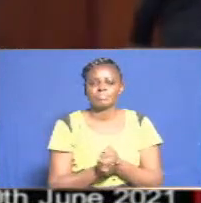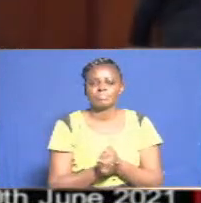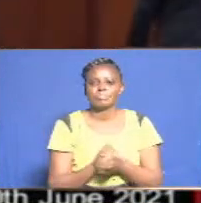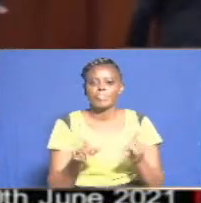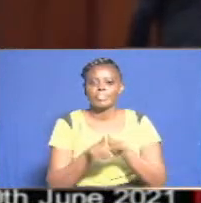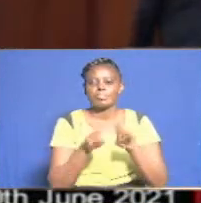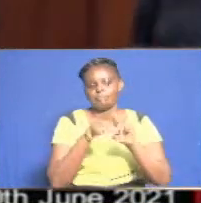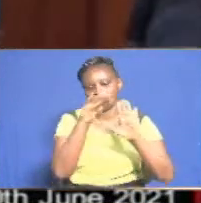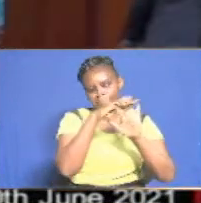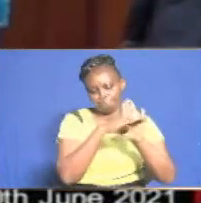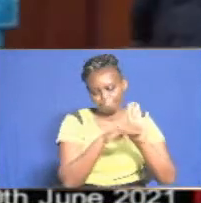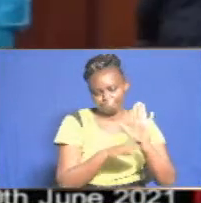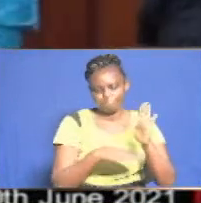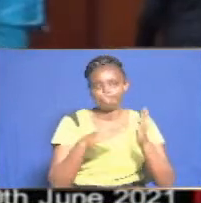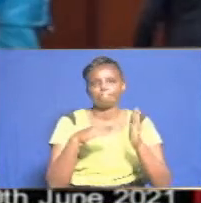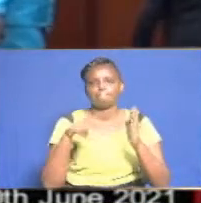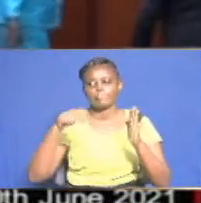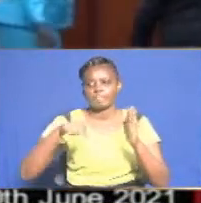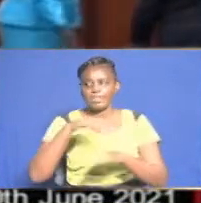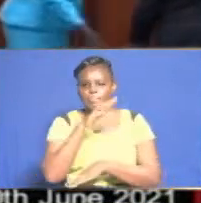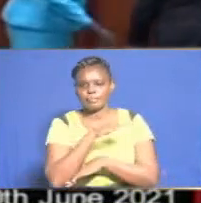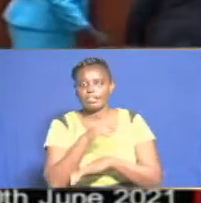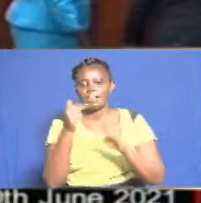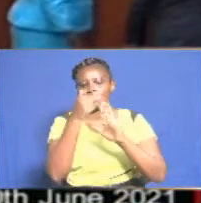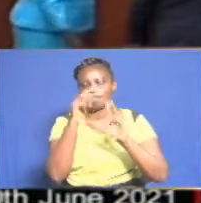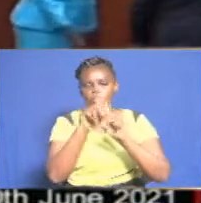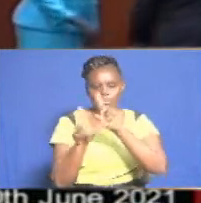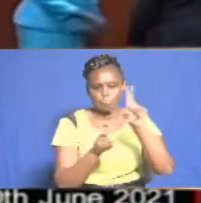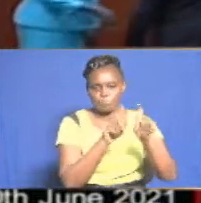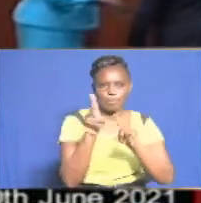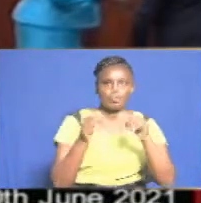Also listed in the order paper this afternoon, a number of questions.